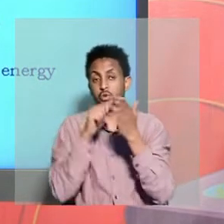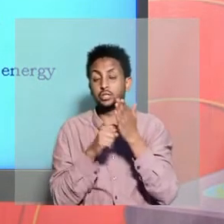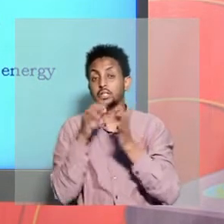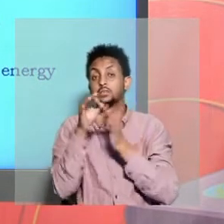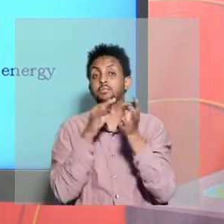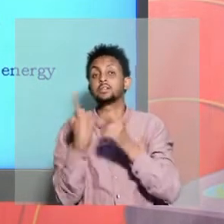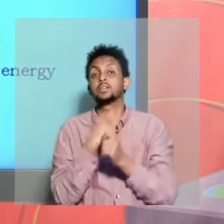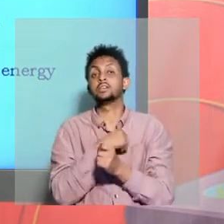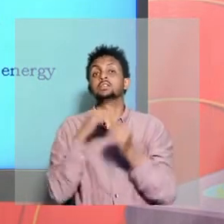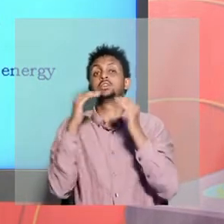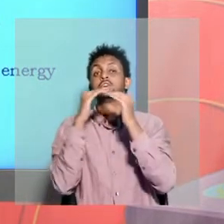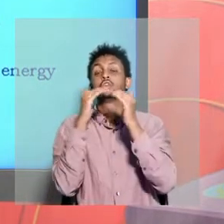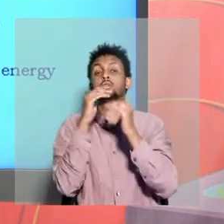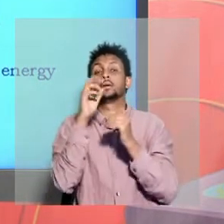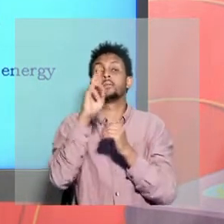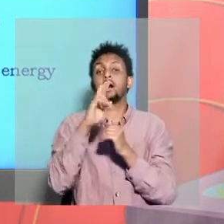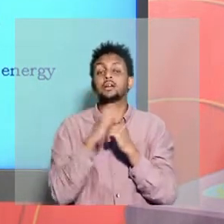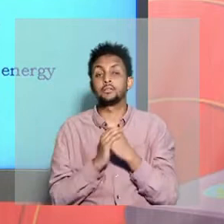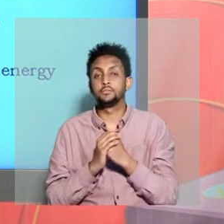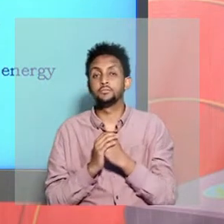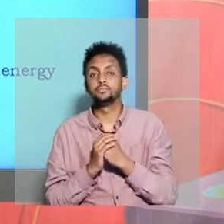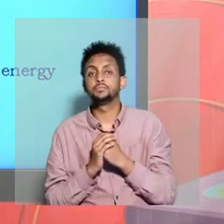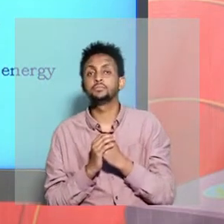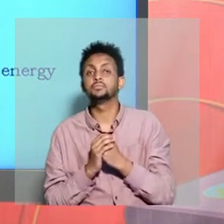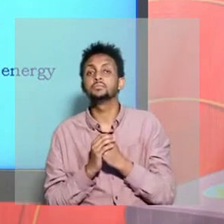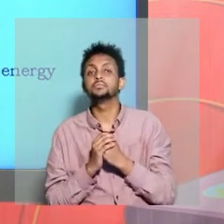expressed as EQR.